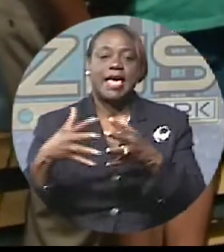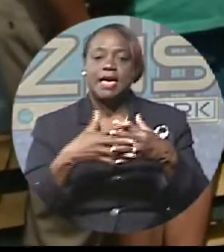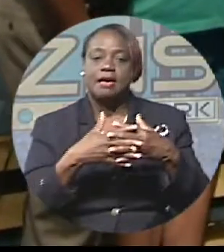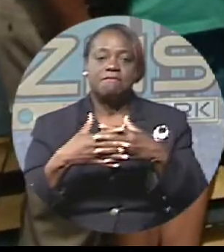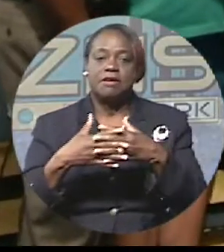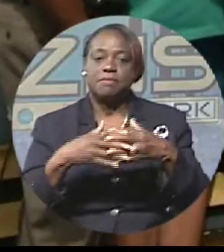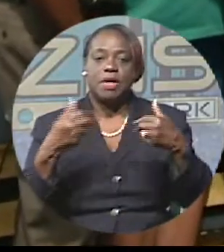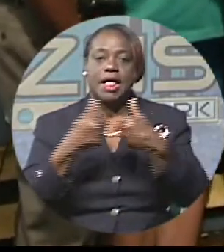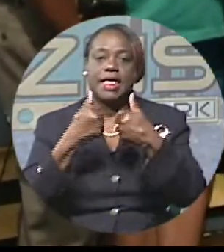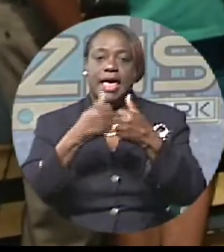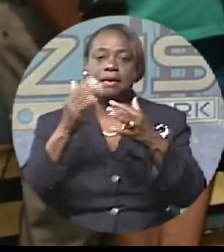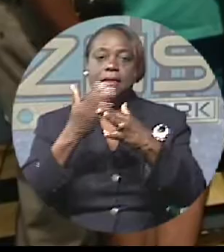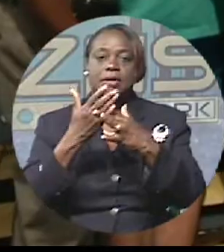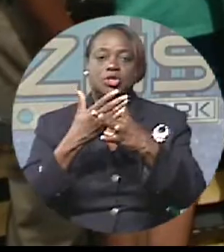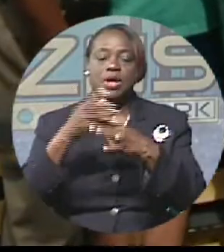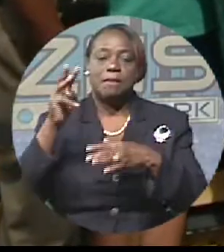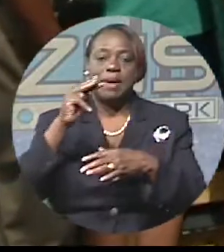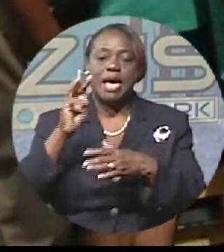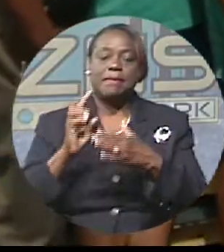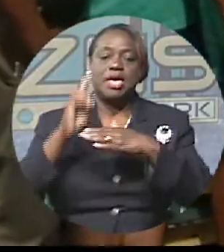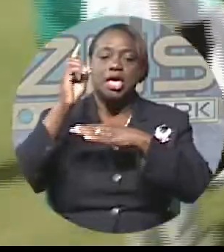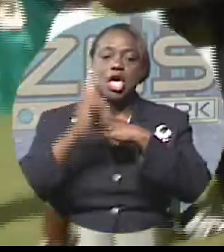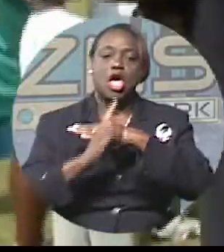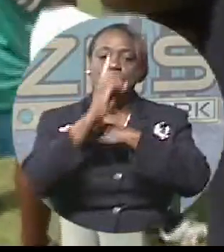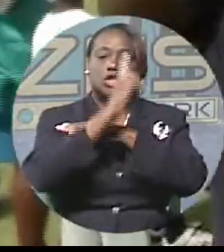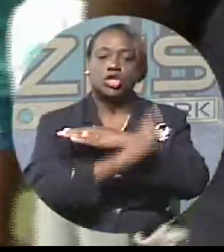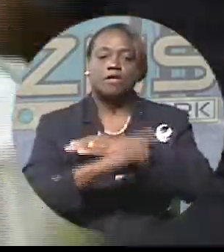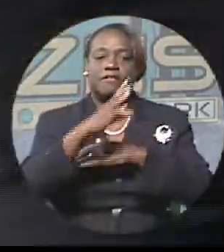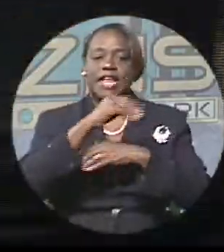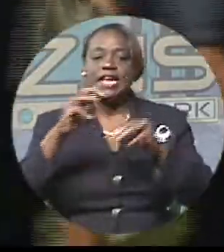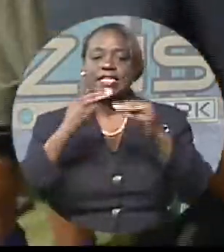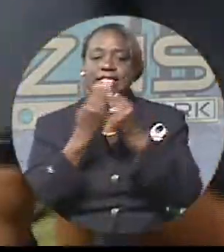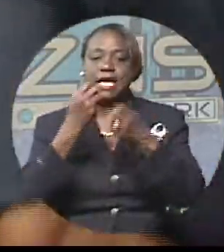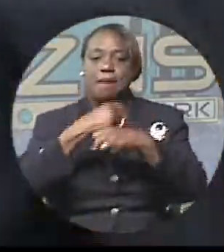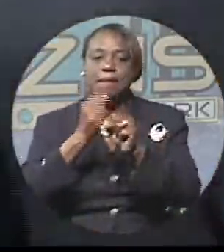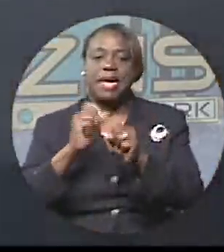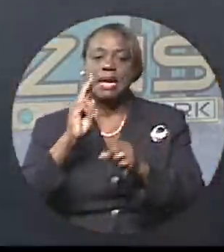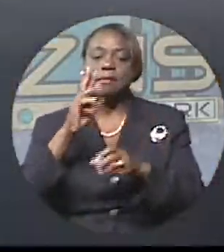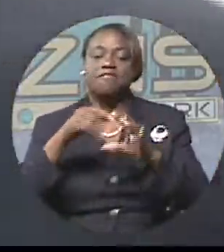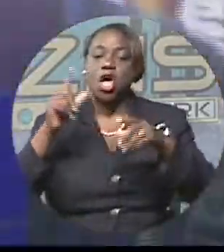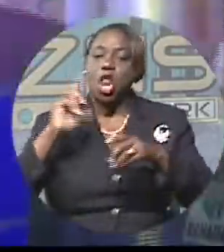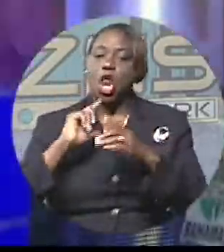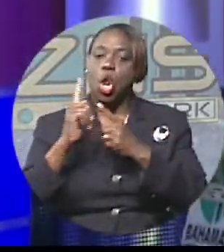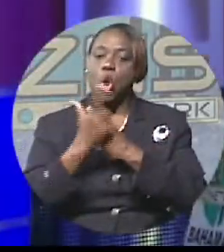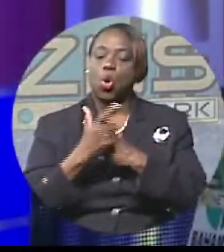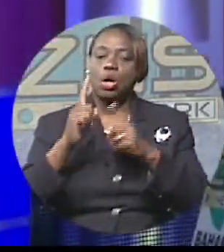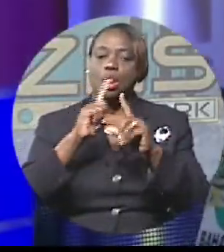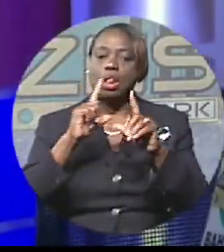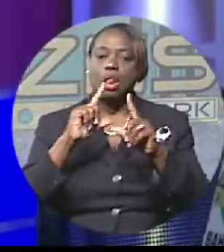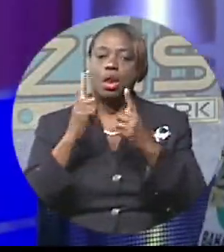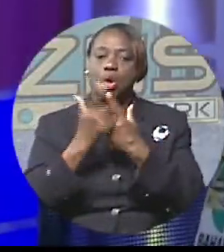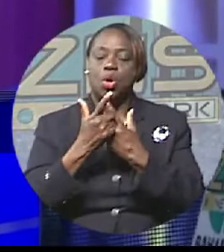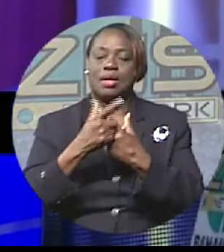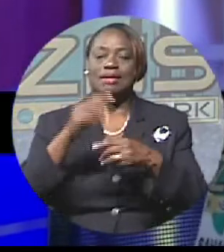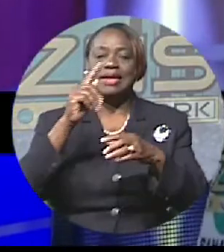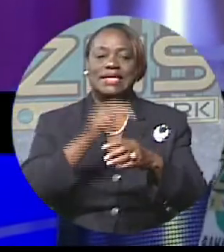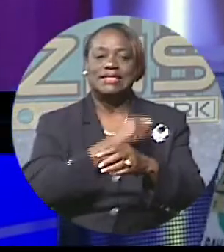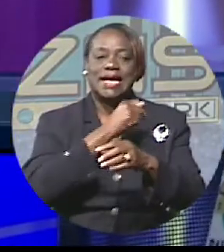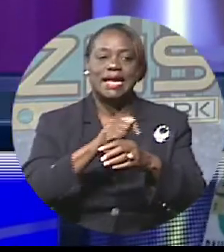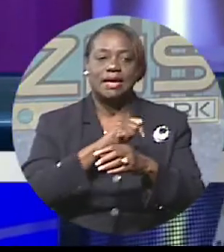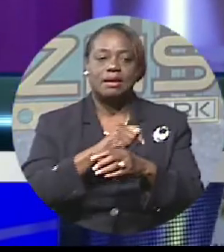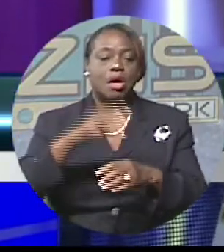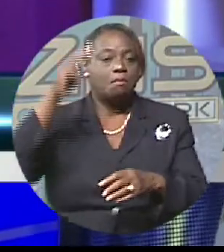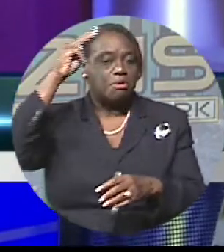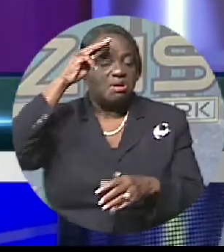Miami Dolphin legends and an all-star team made up of local talent. Marino is still 30 in his